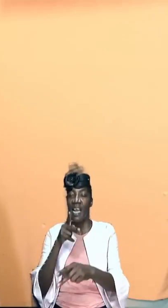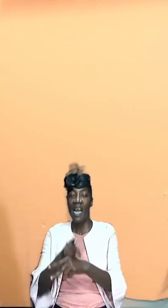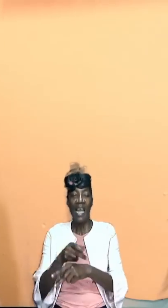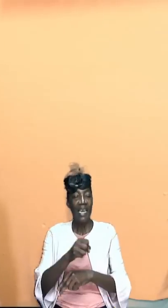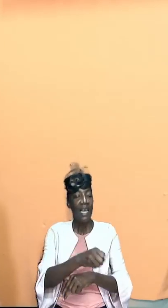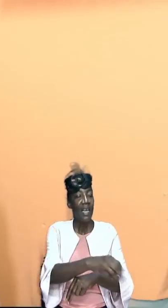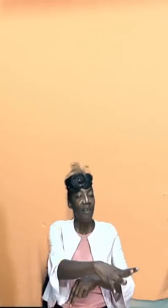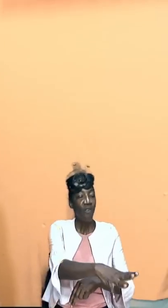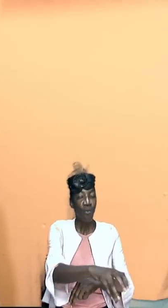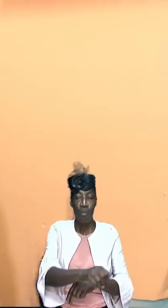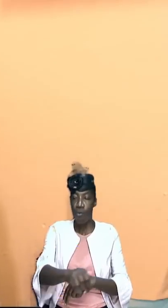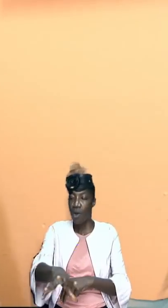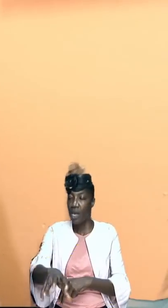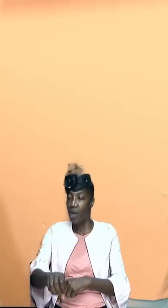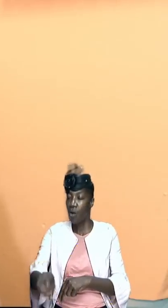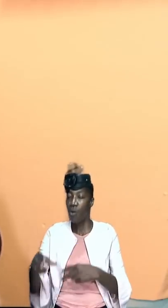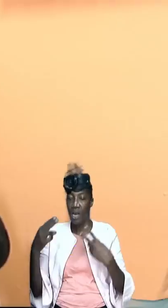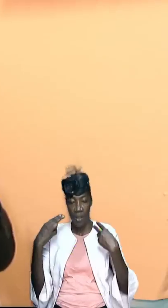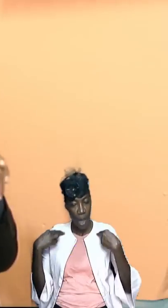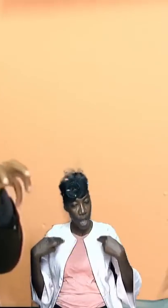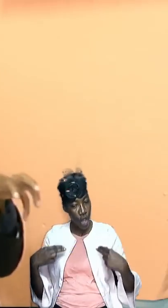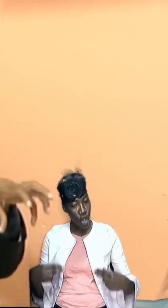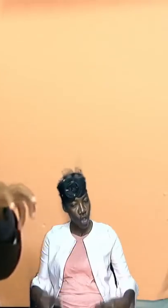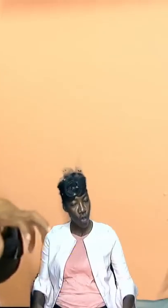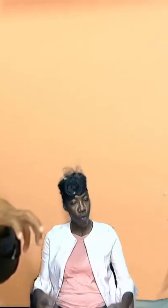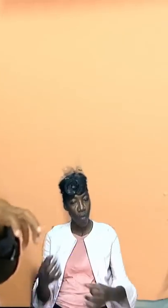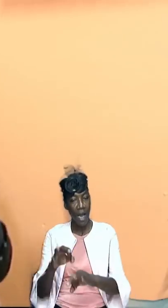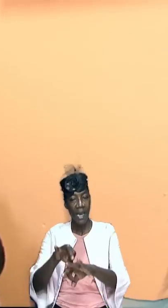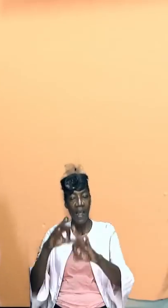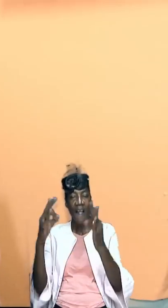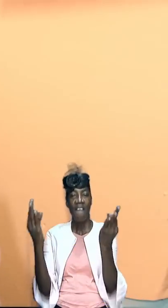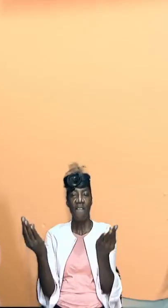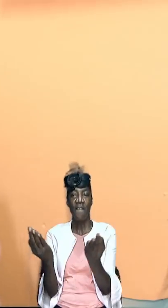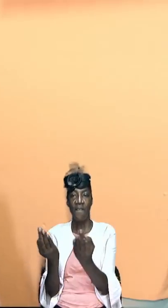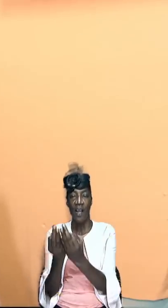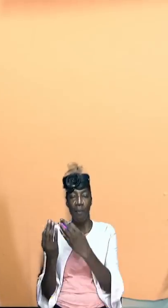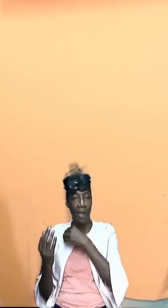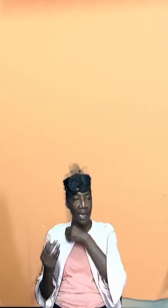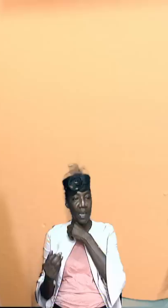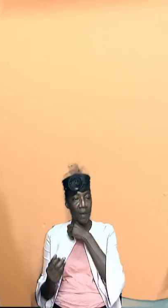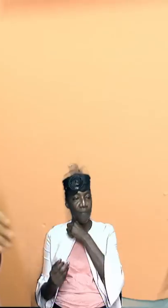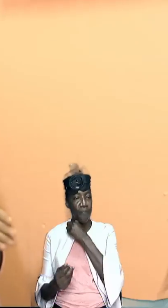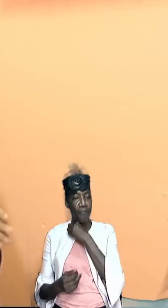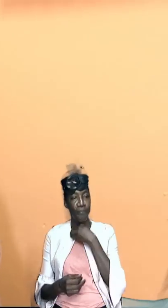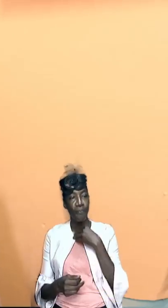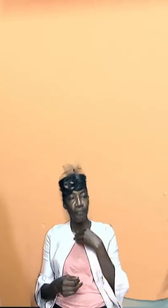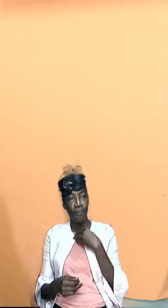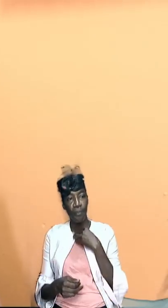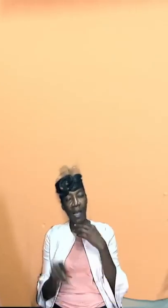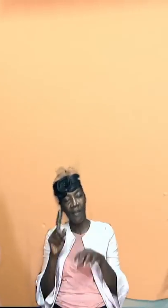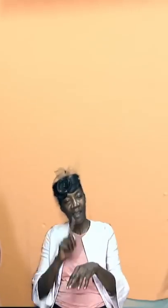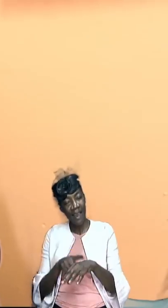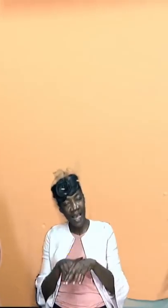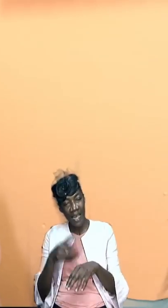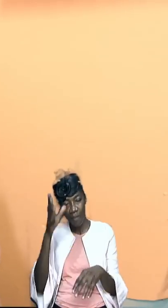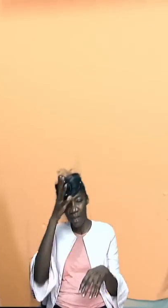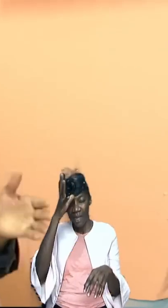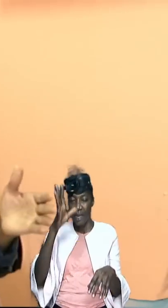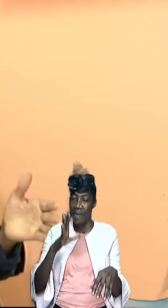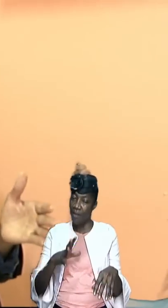the human family. Remember, we were talking about dogs before, and at a point it is men that cause